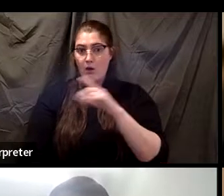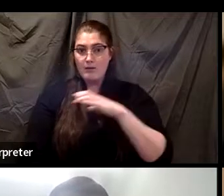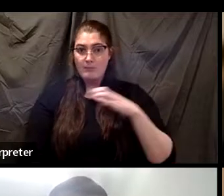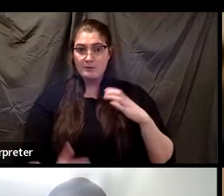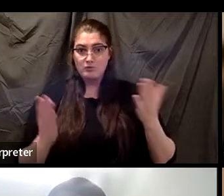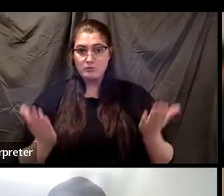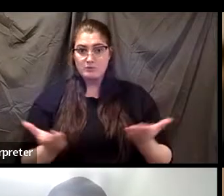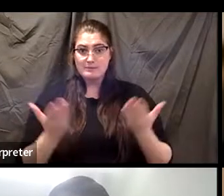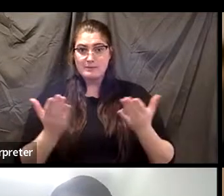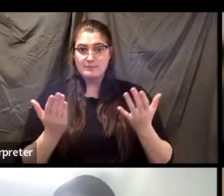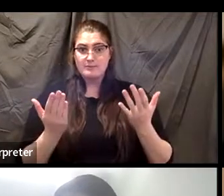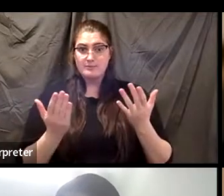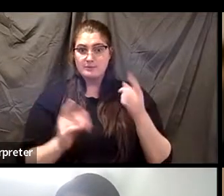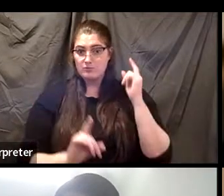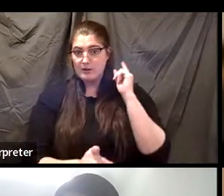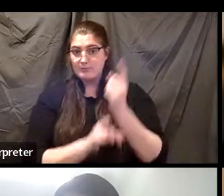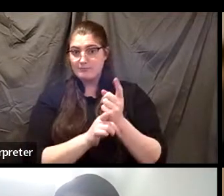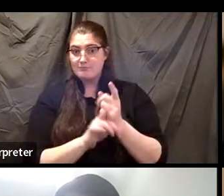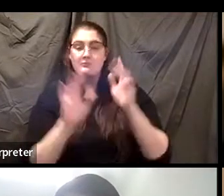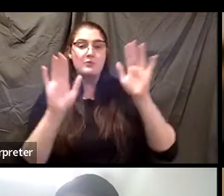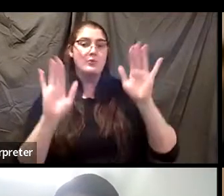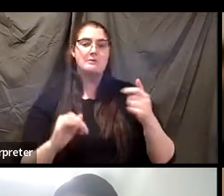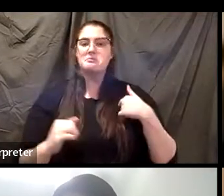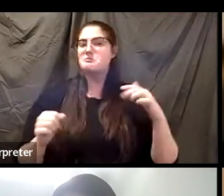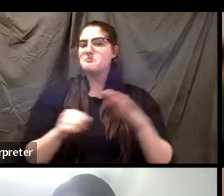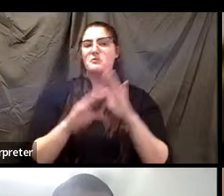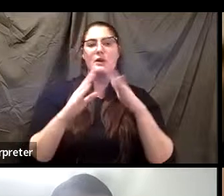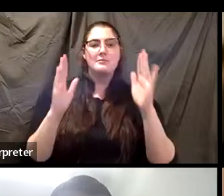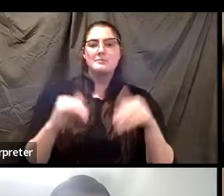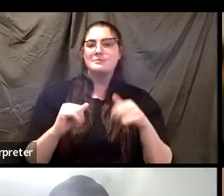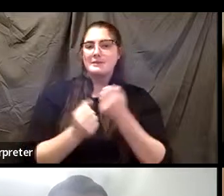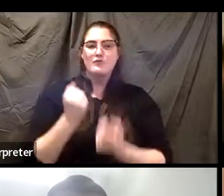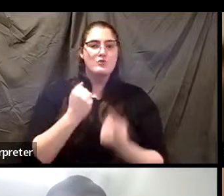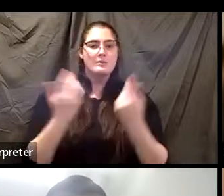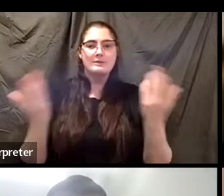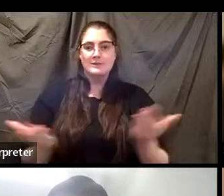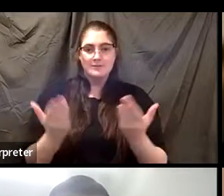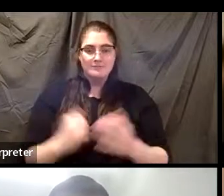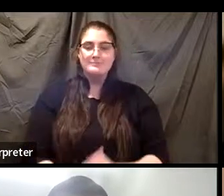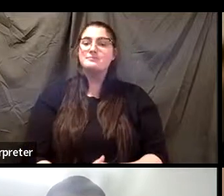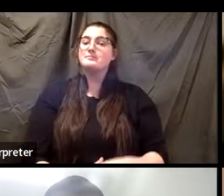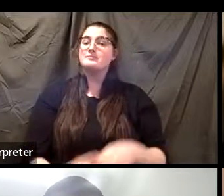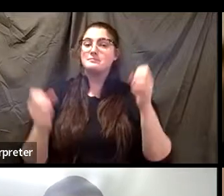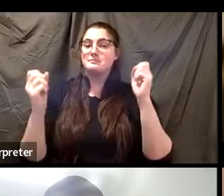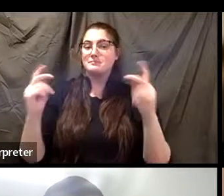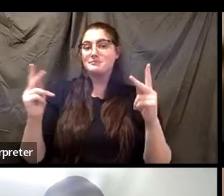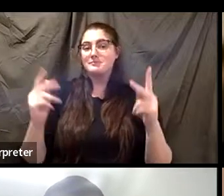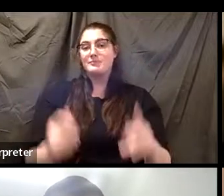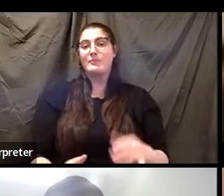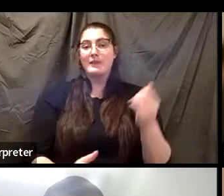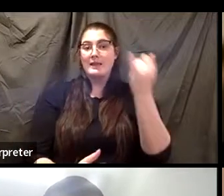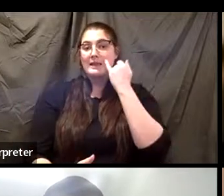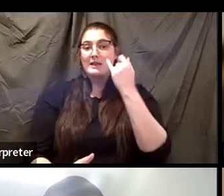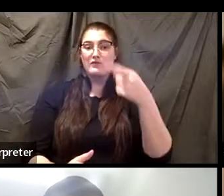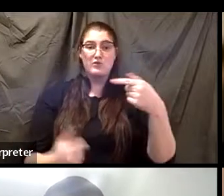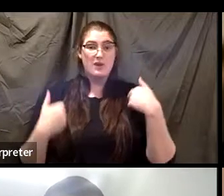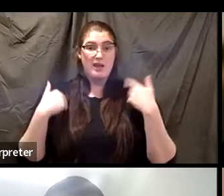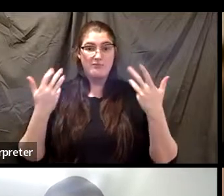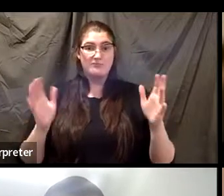present, is that correct? Great, so we have a full house. With that being said, if you have our